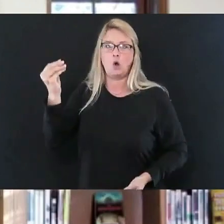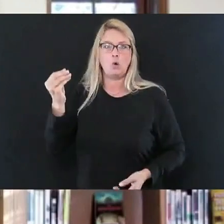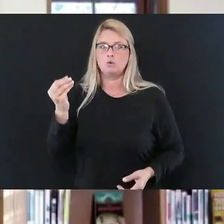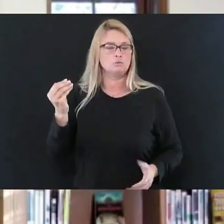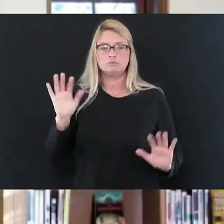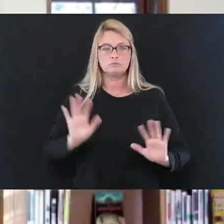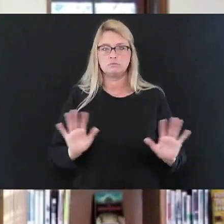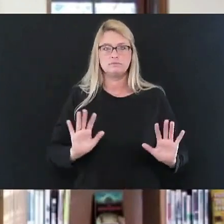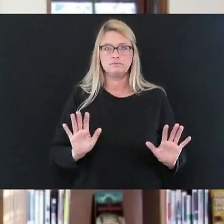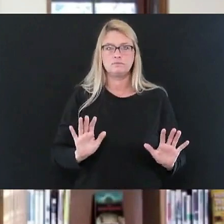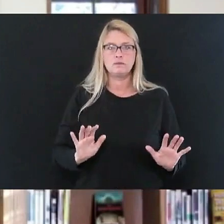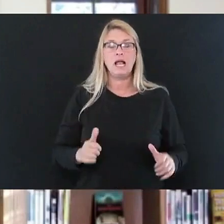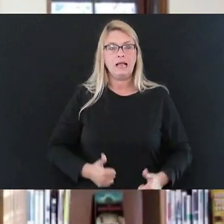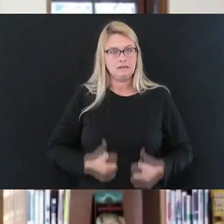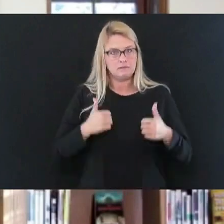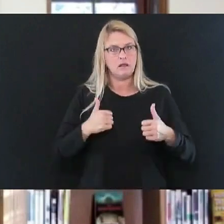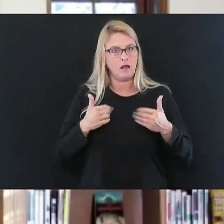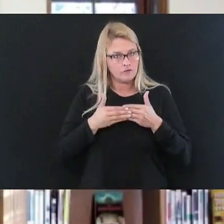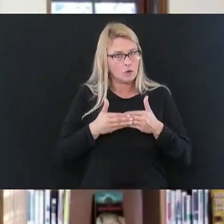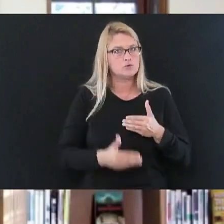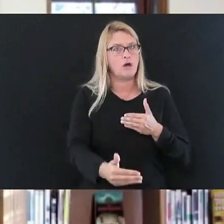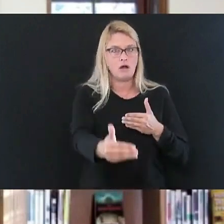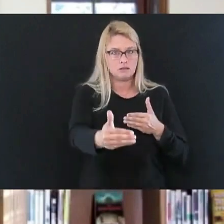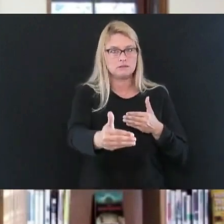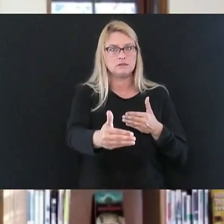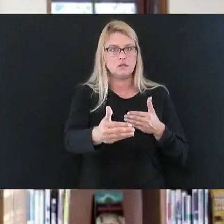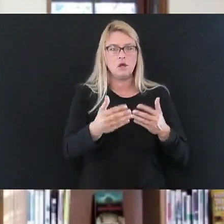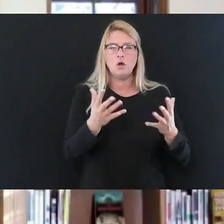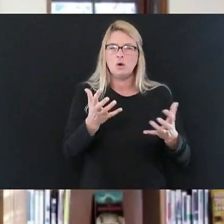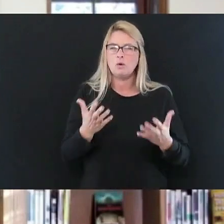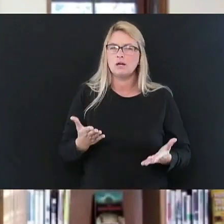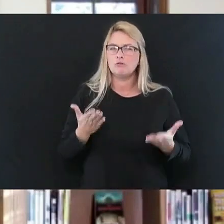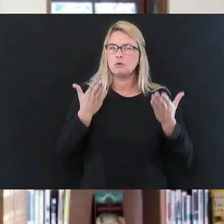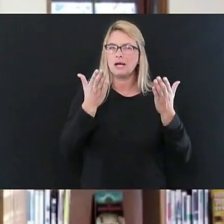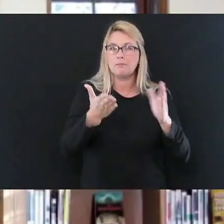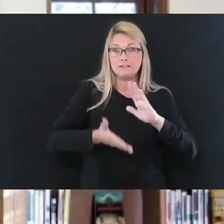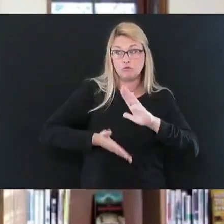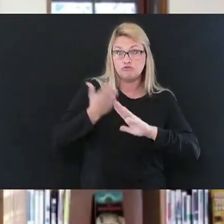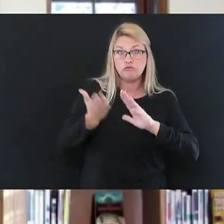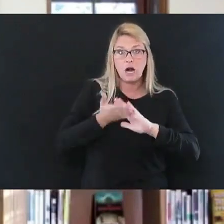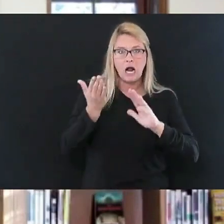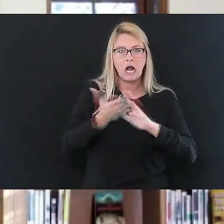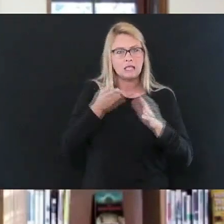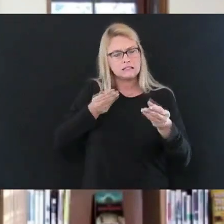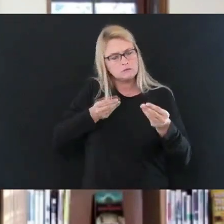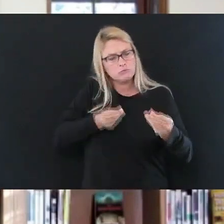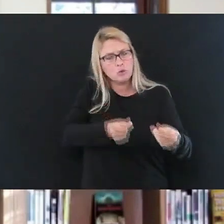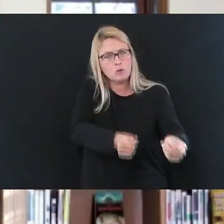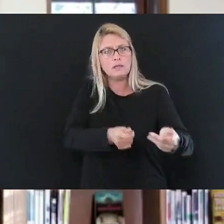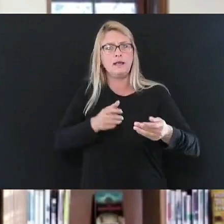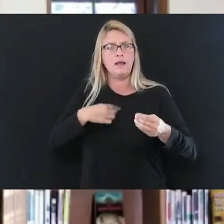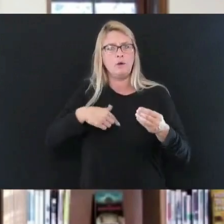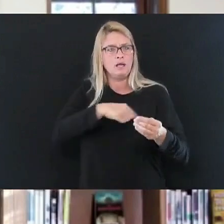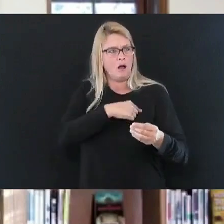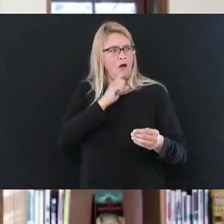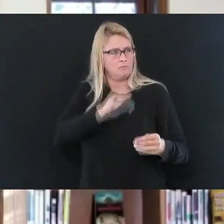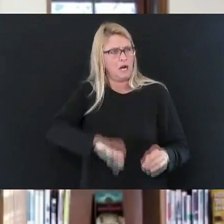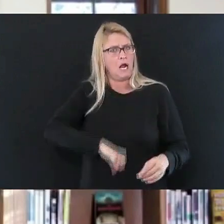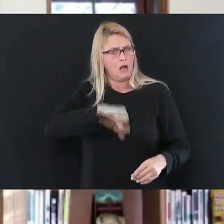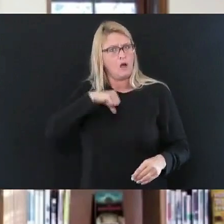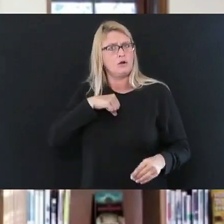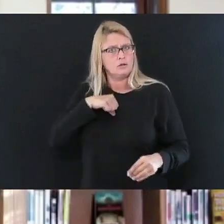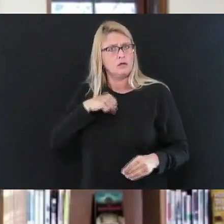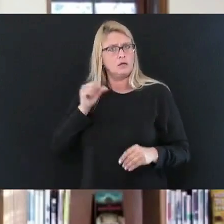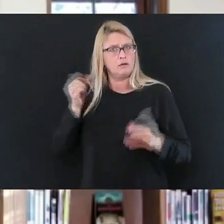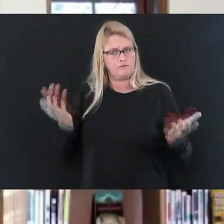that life needs to go on. We've tried to make recommendations of how to run things smoothly. And we are proud of what we've done, and we'll